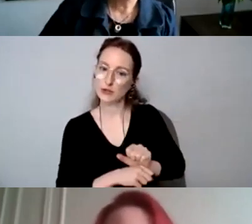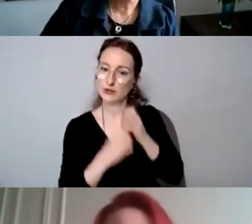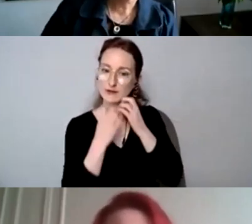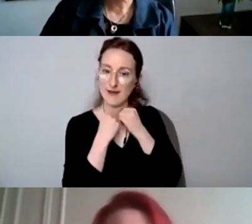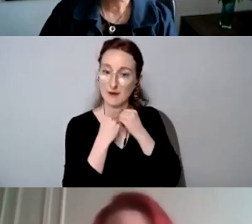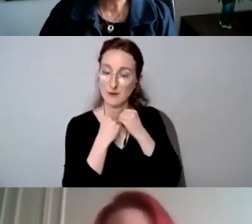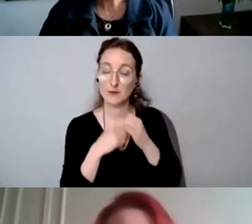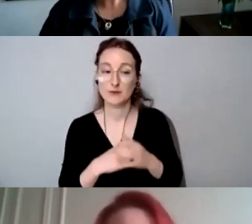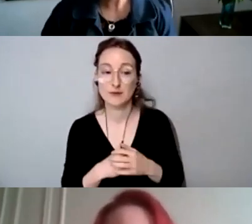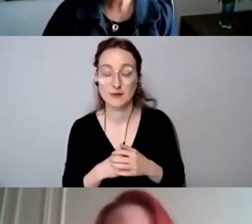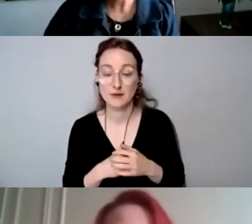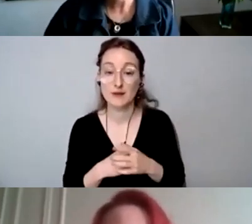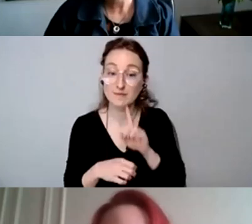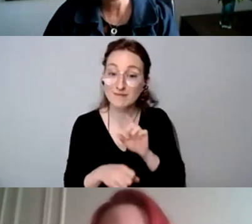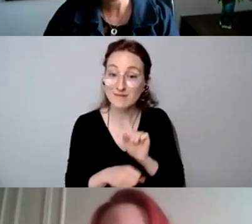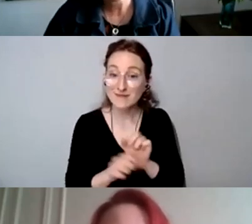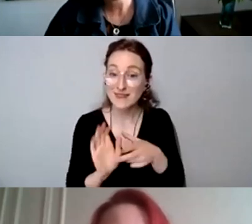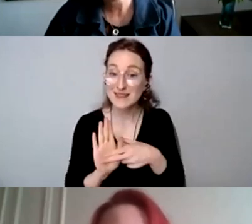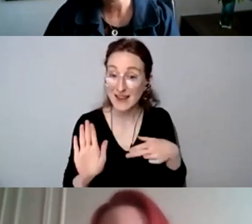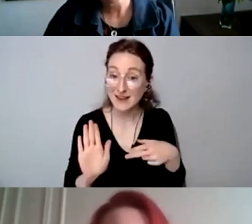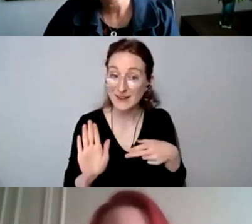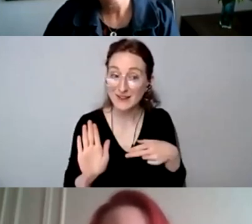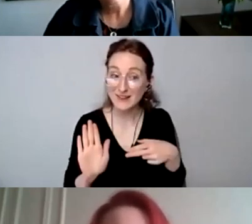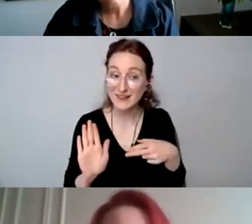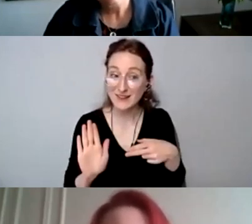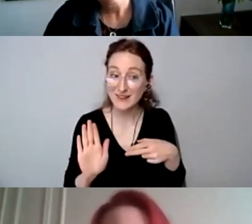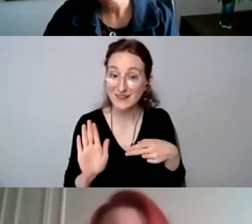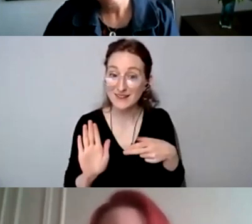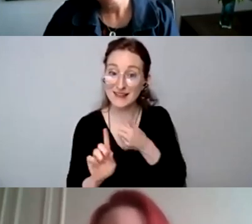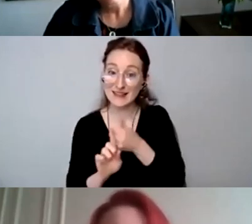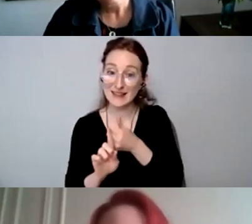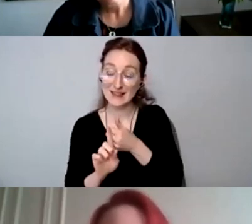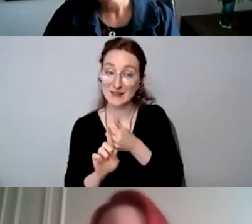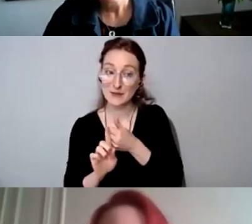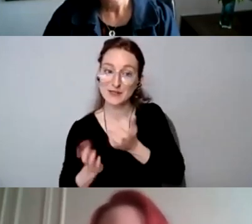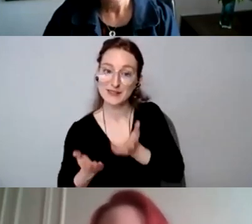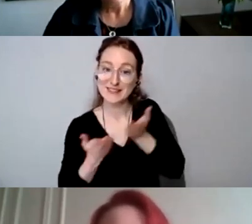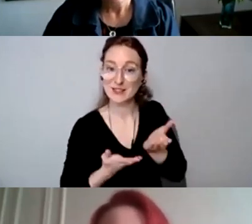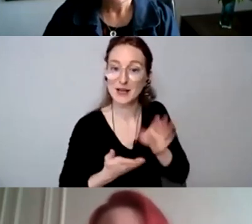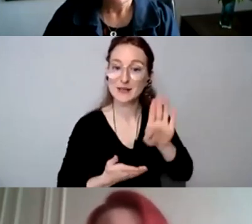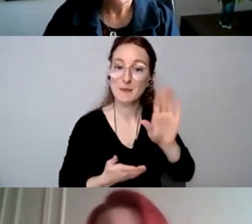in fact, the title of this performance was suggested by one of the young